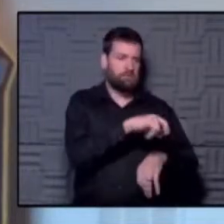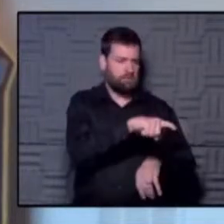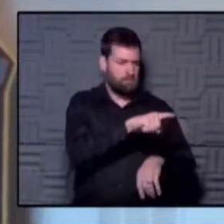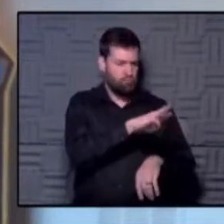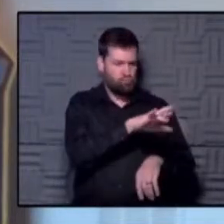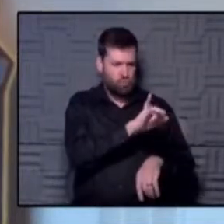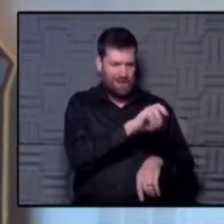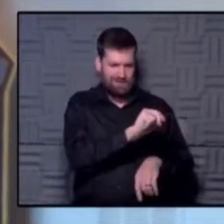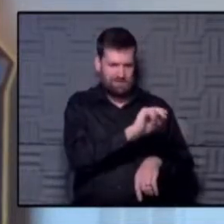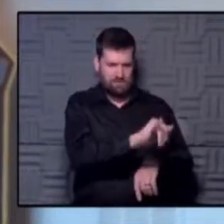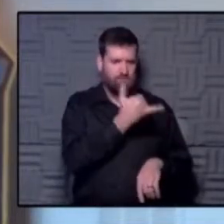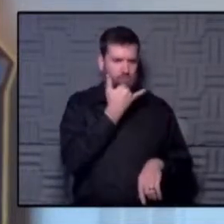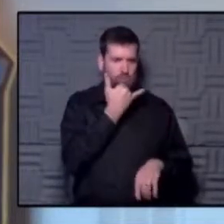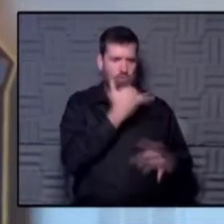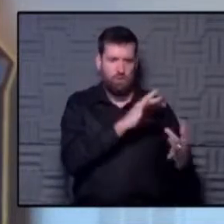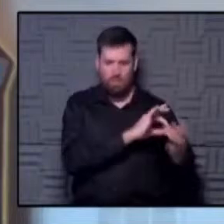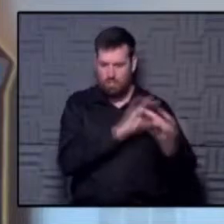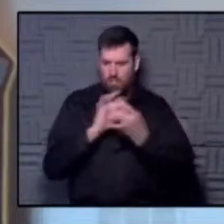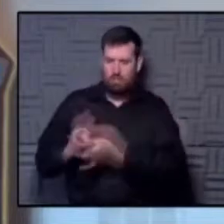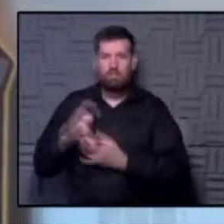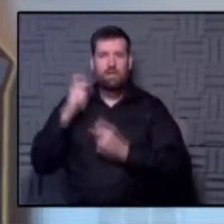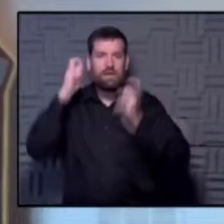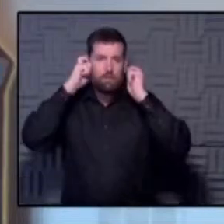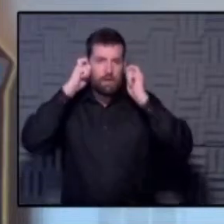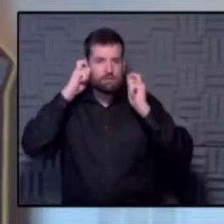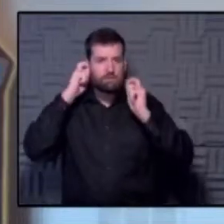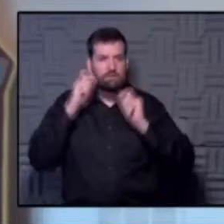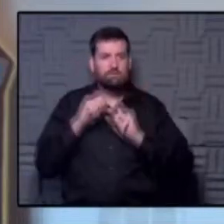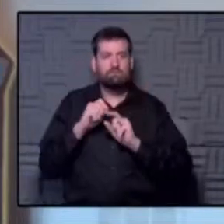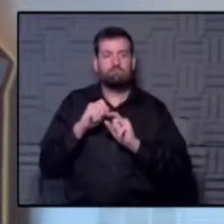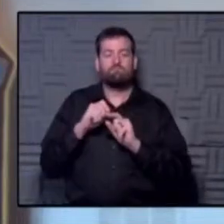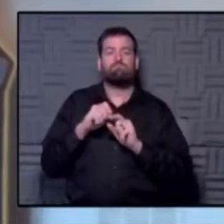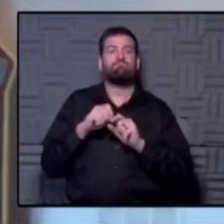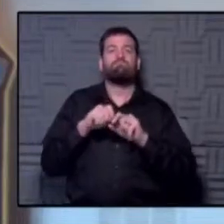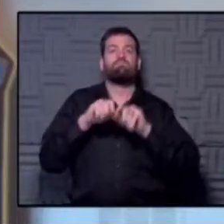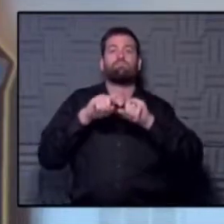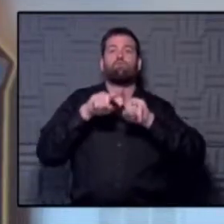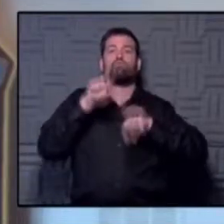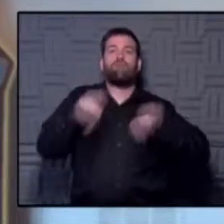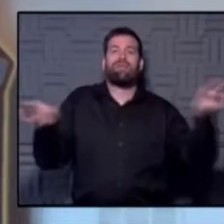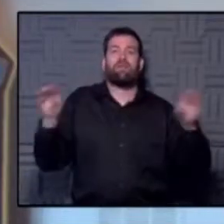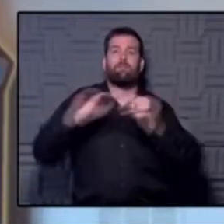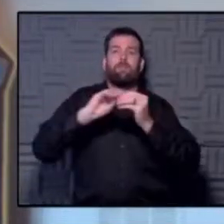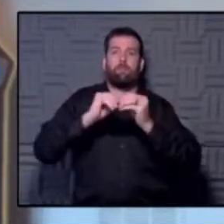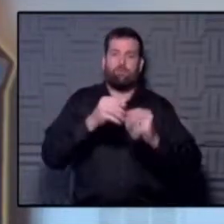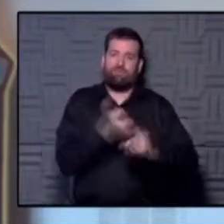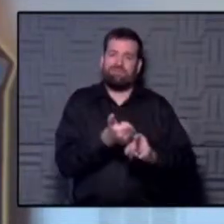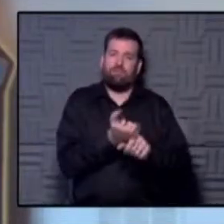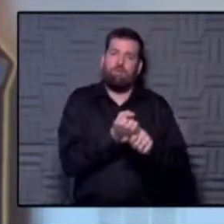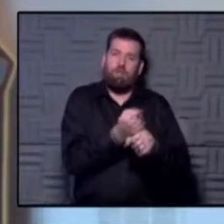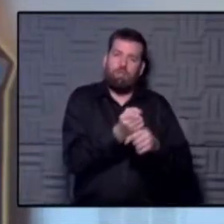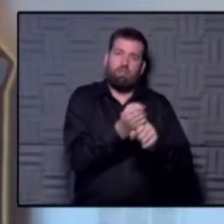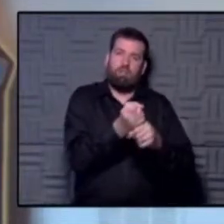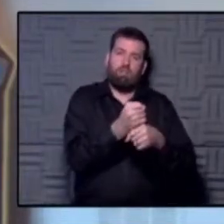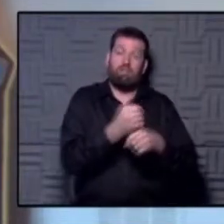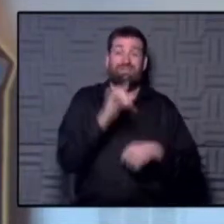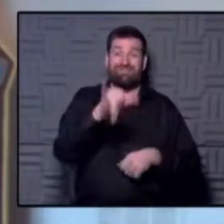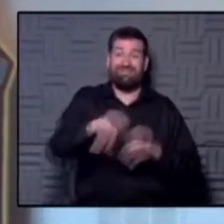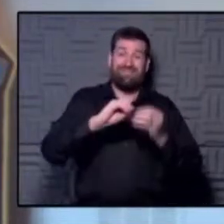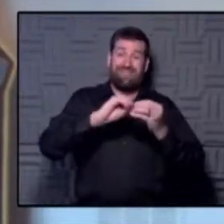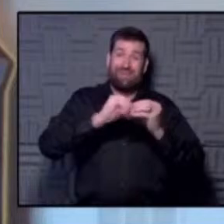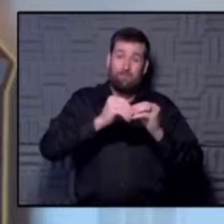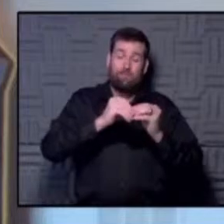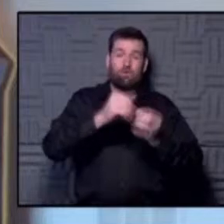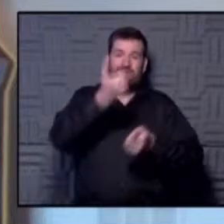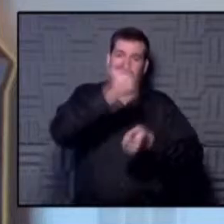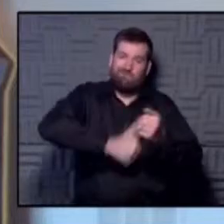Brian's phone, connect to the earbuds, it puts out a random number that it generates, and it changes that number every